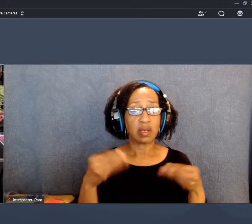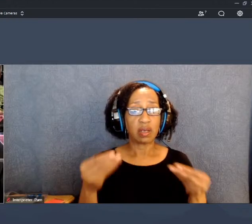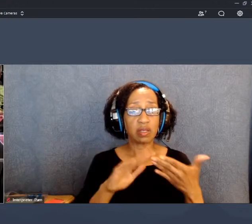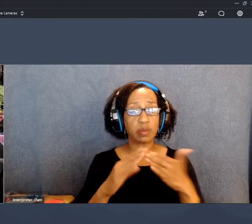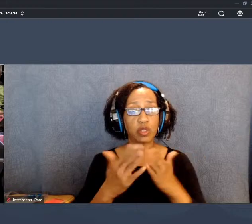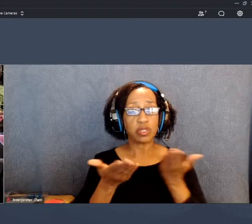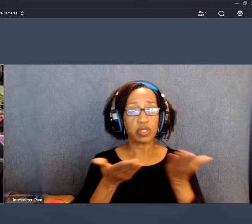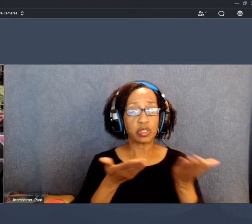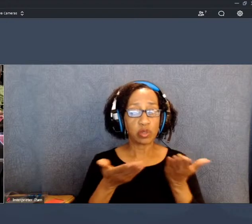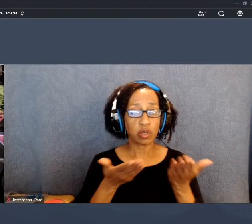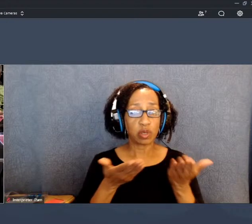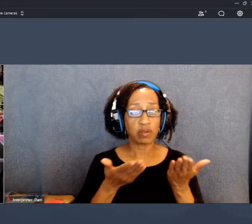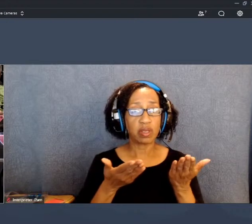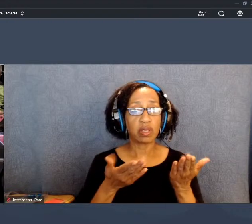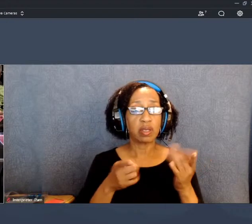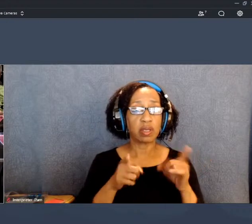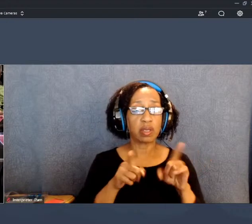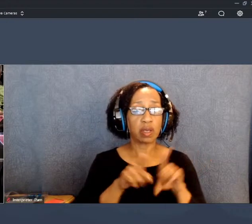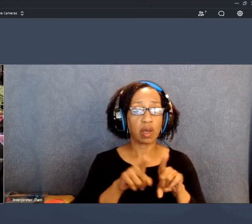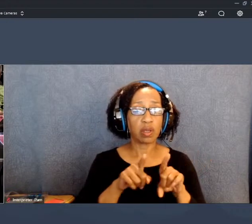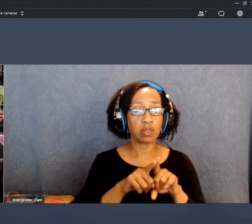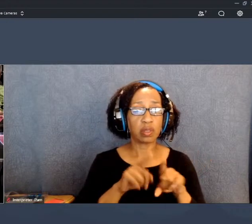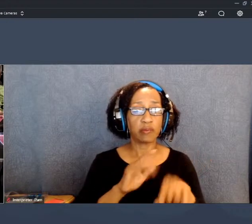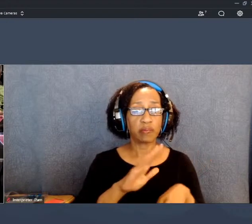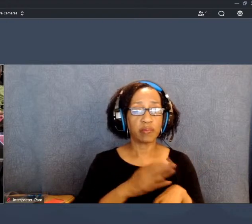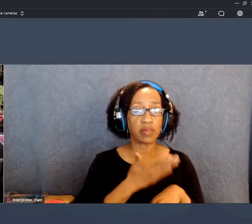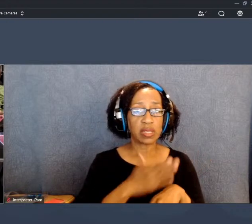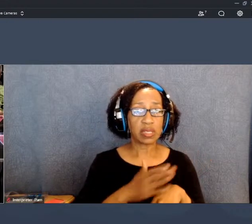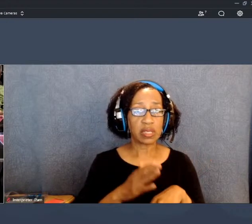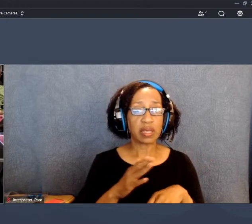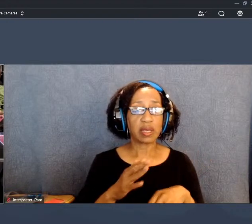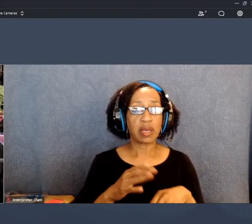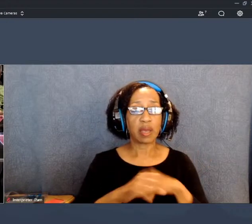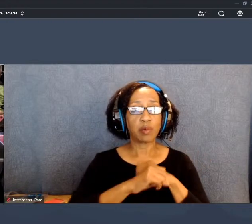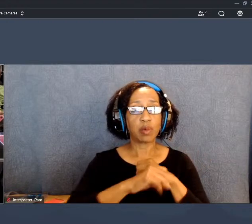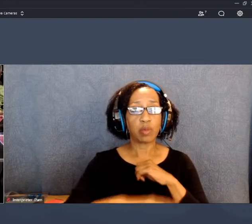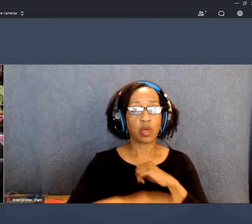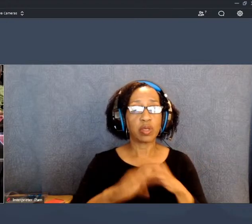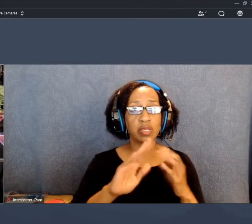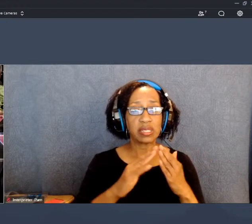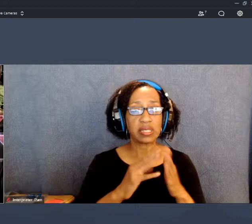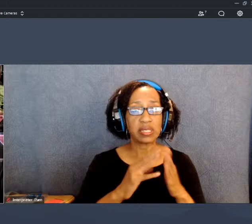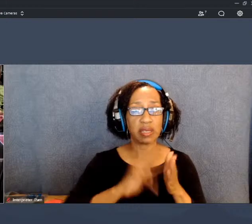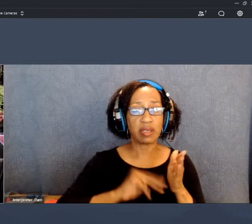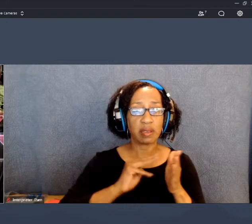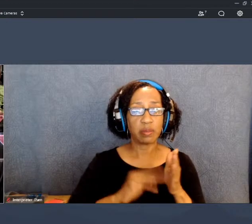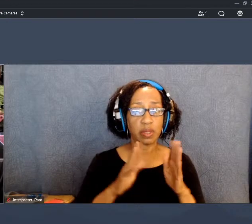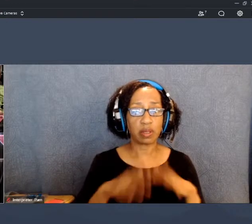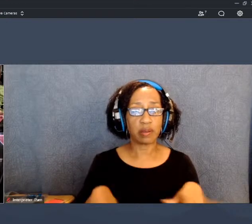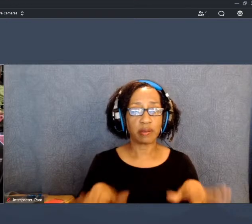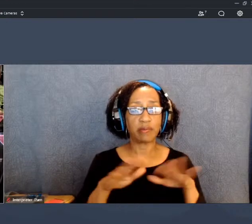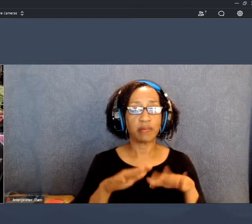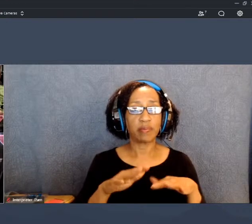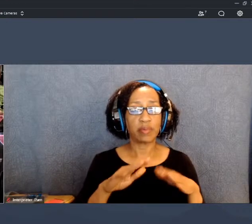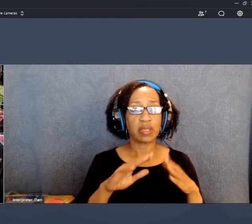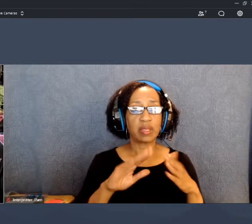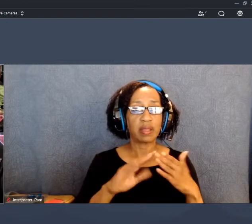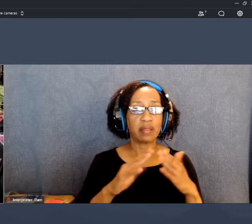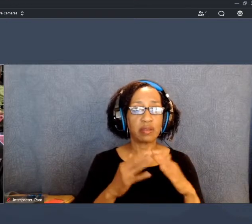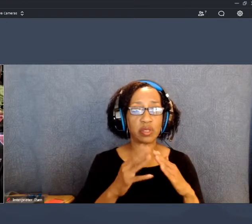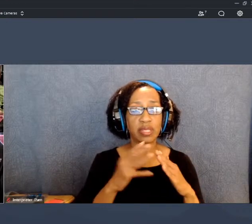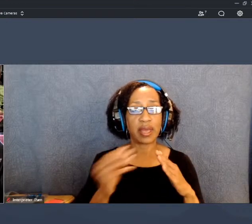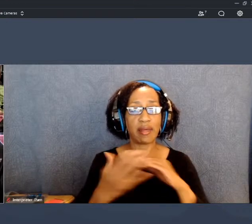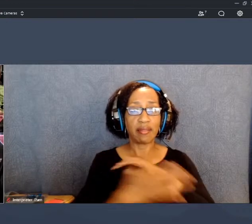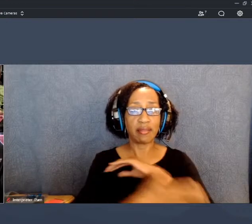service as well as singing and promoting the city of Memphis throughout the city and the country